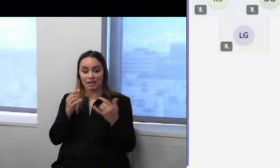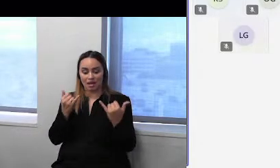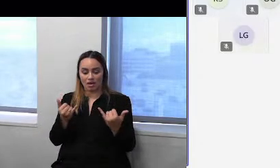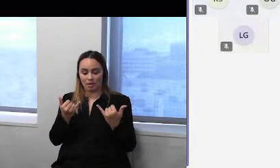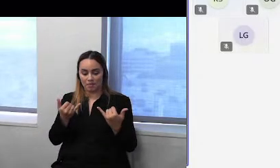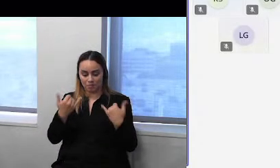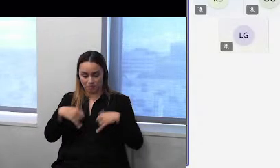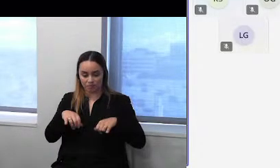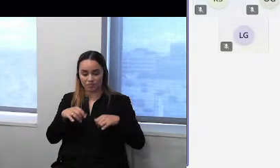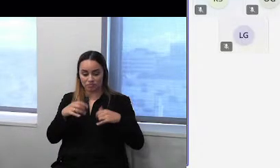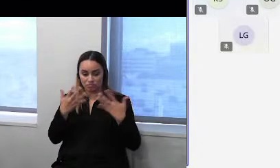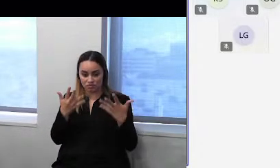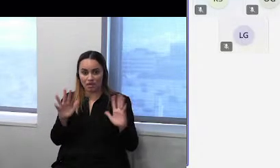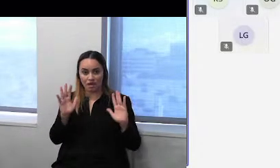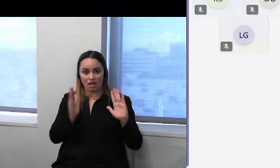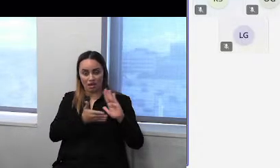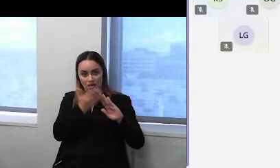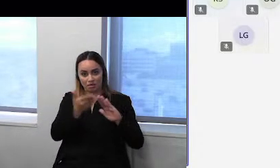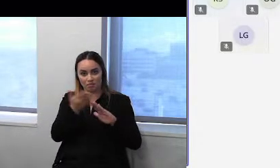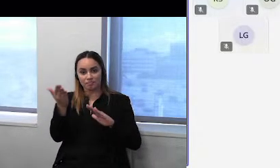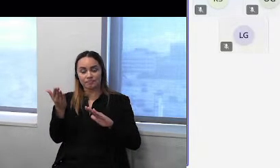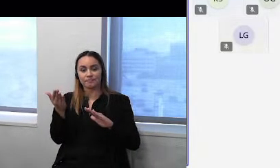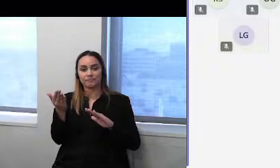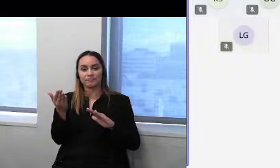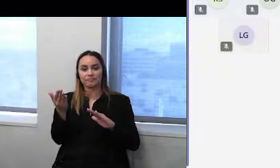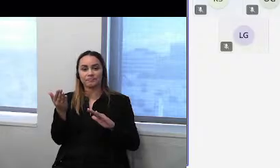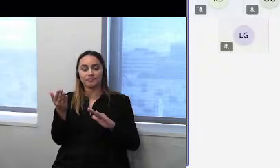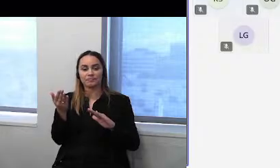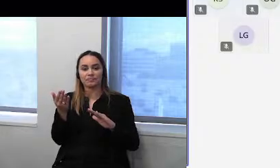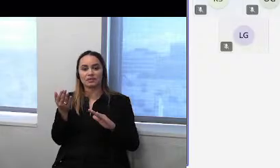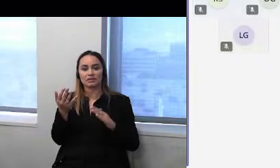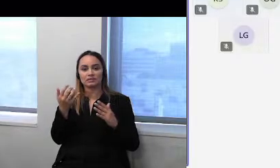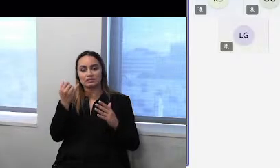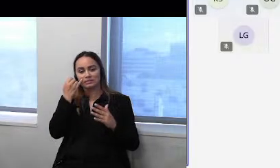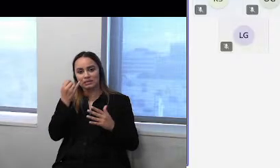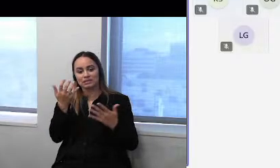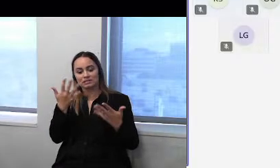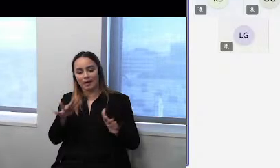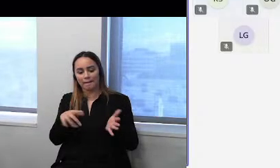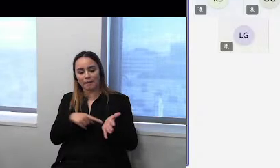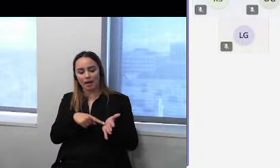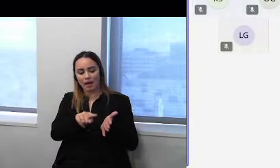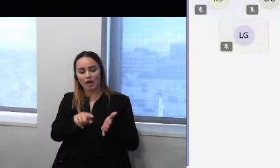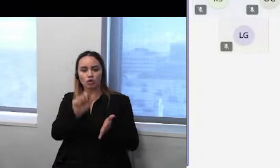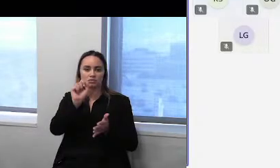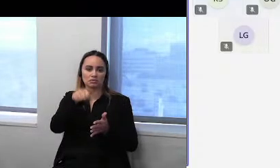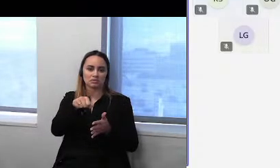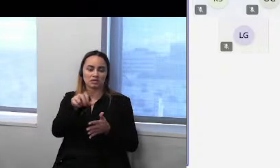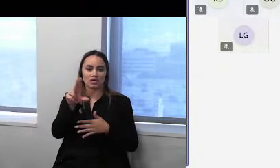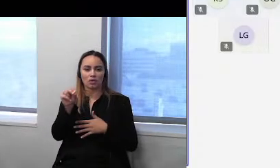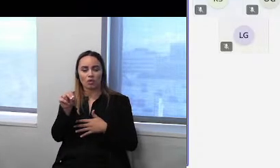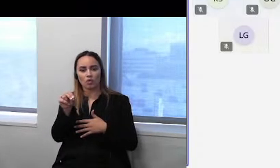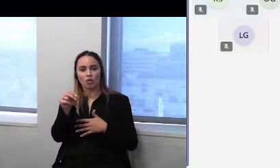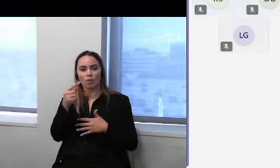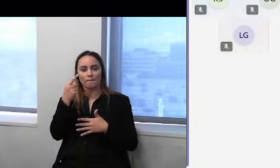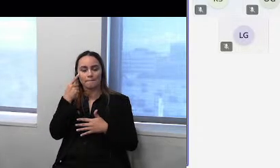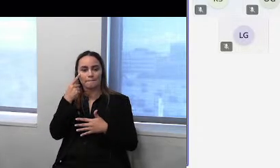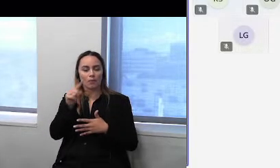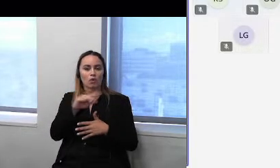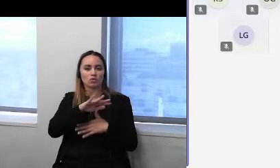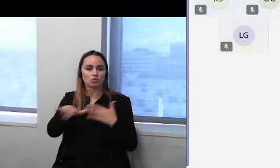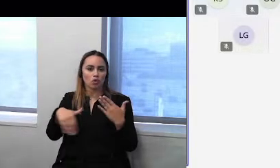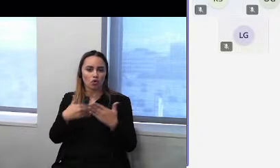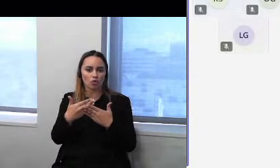operating, did they or did they not pay for all the upgrades to the SCADA, to the